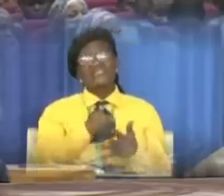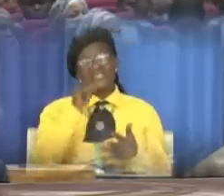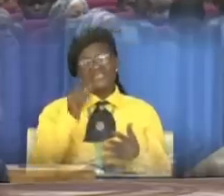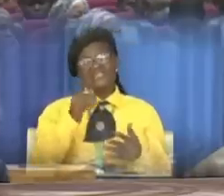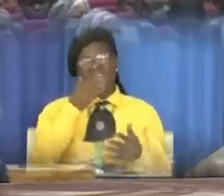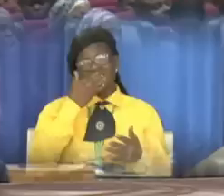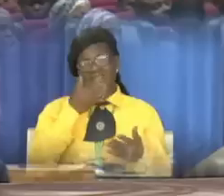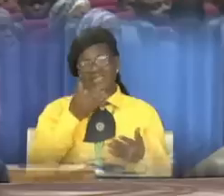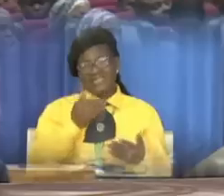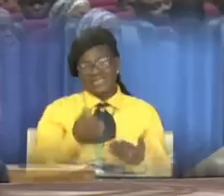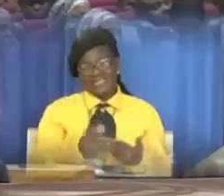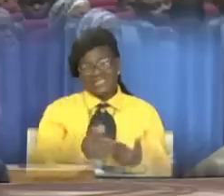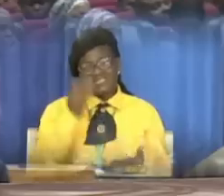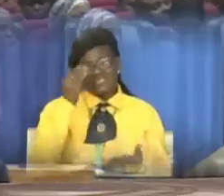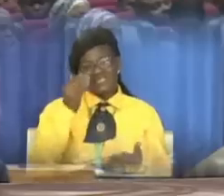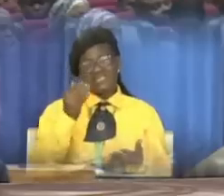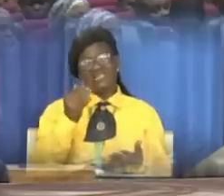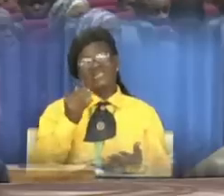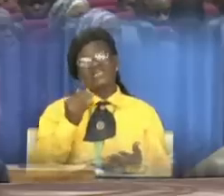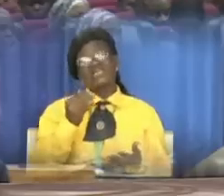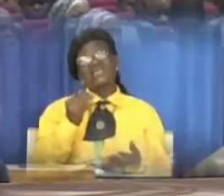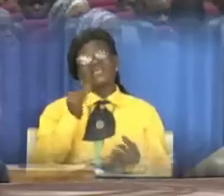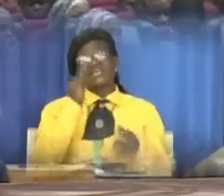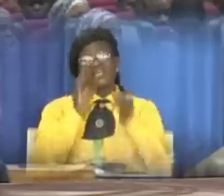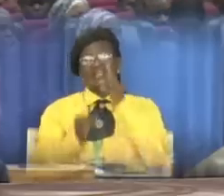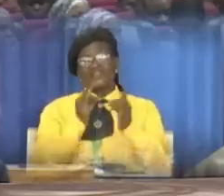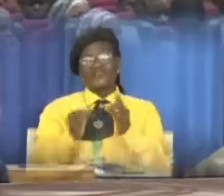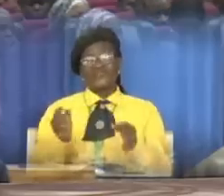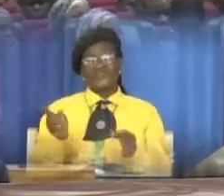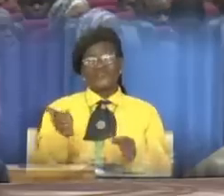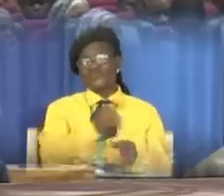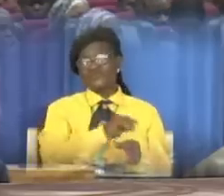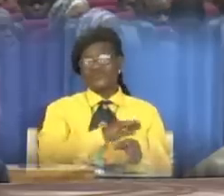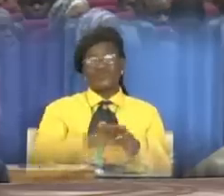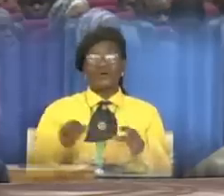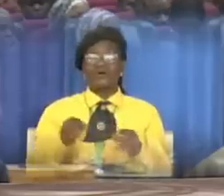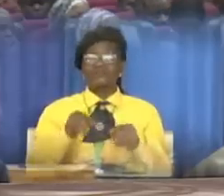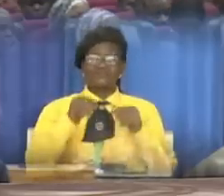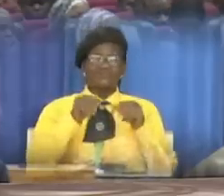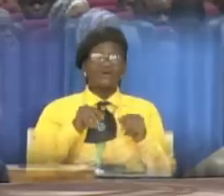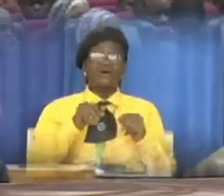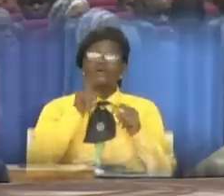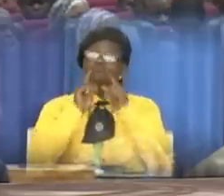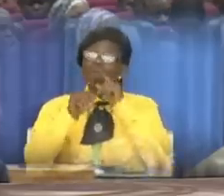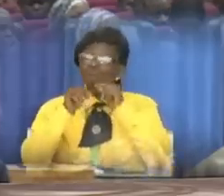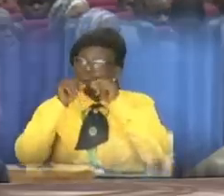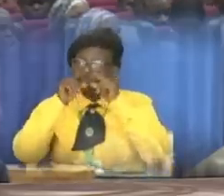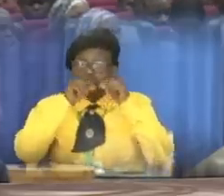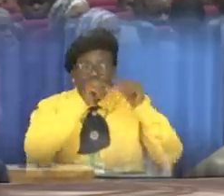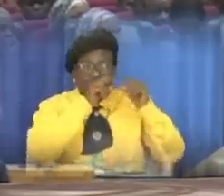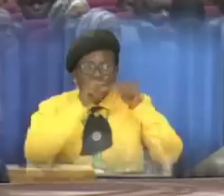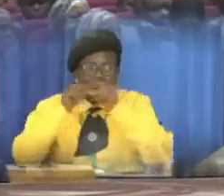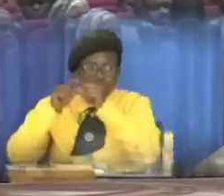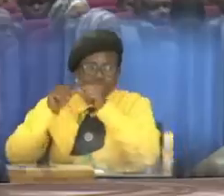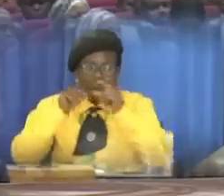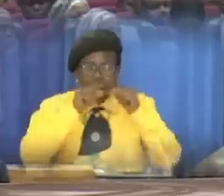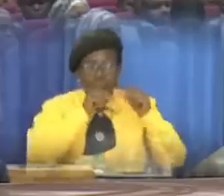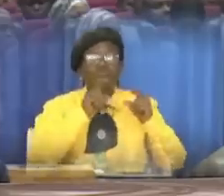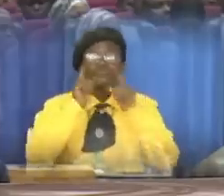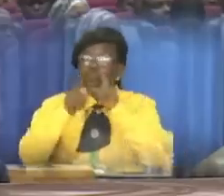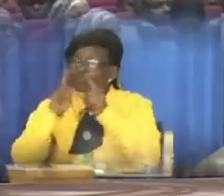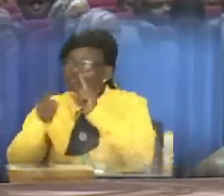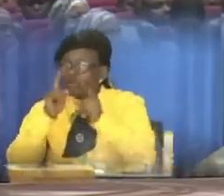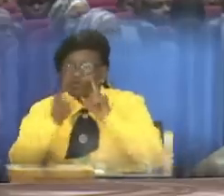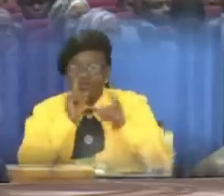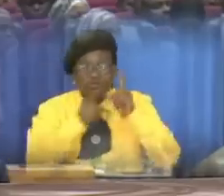If you want to talk at all, you should be talking to God. When you are fasting, talking takes a lot